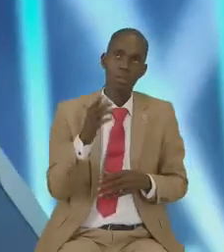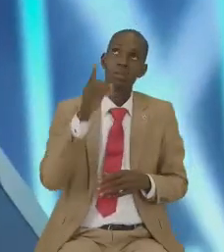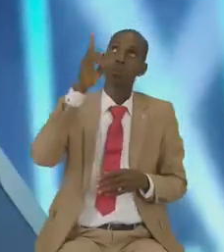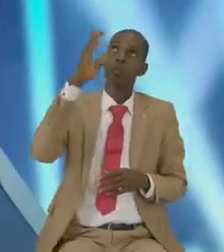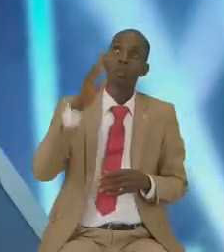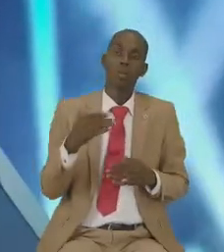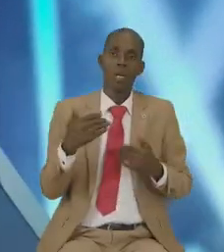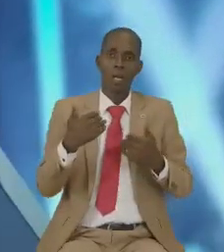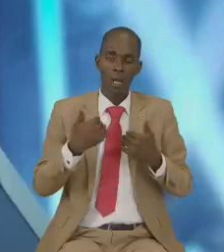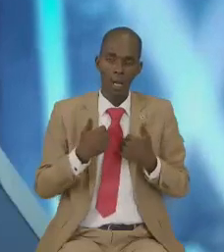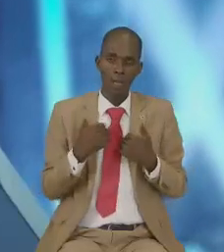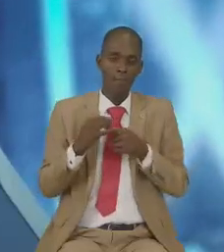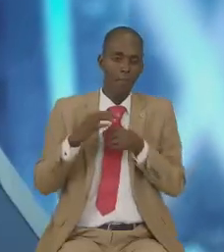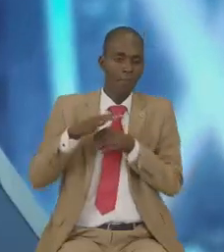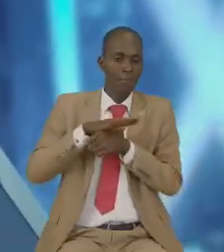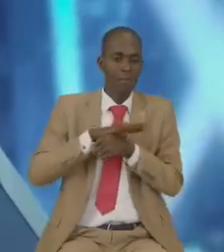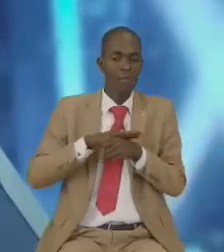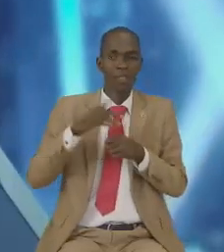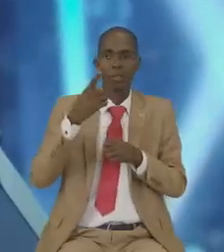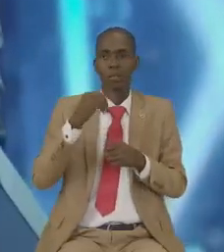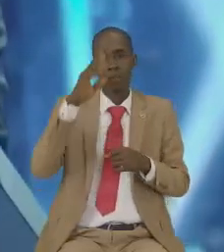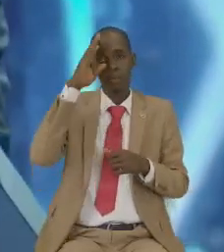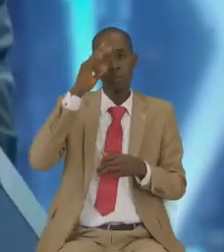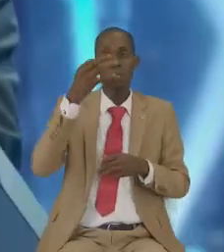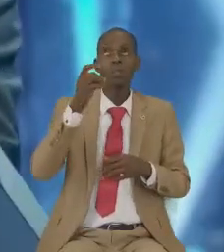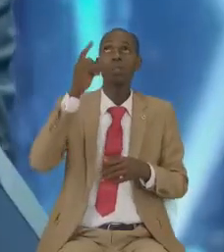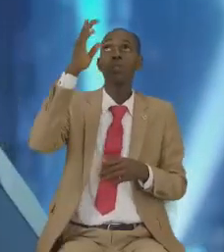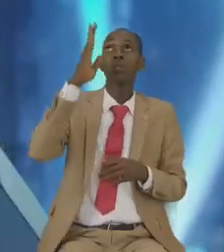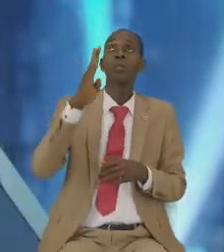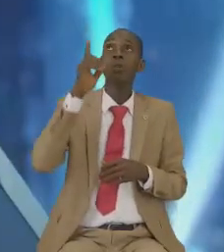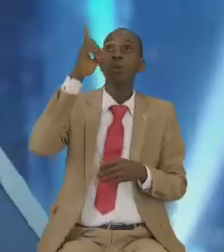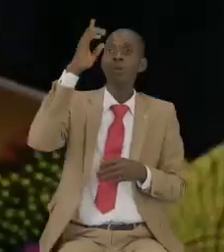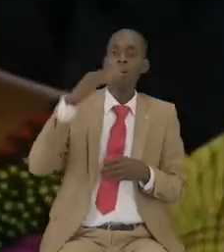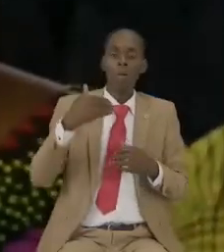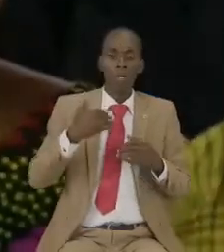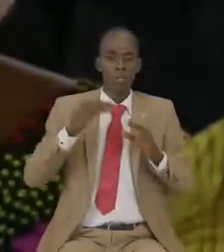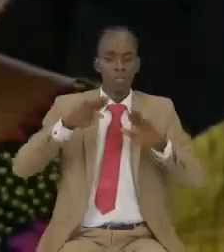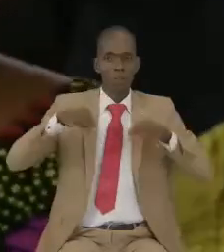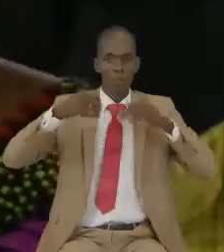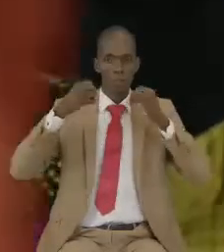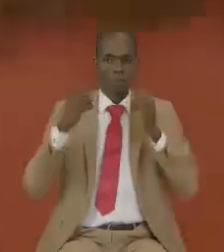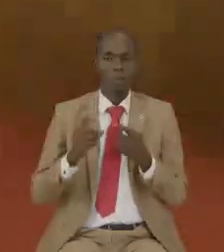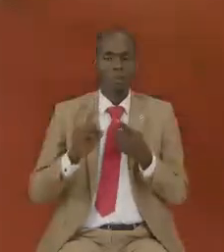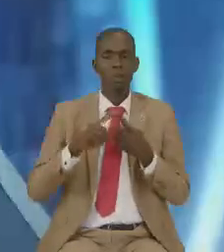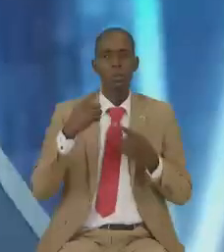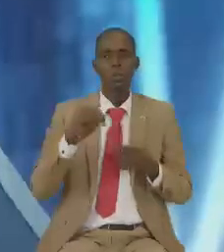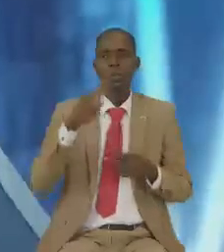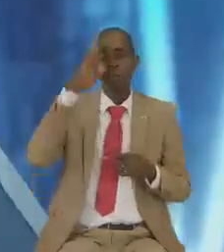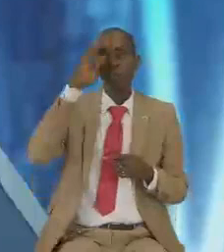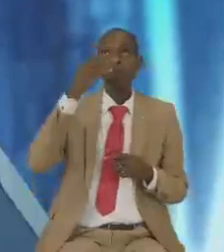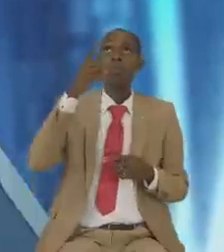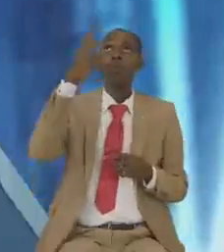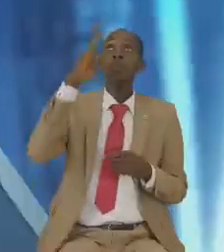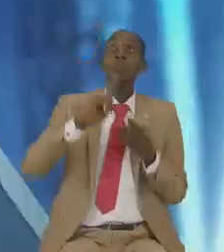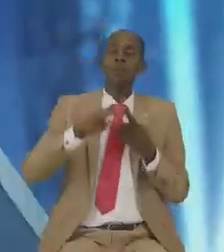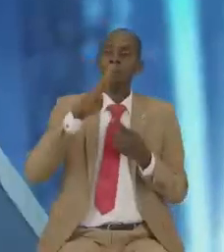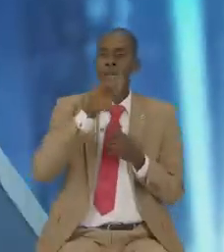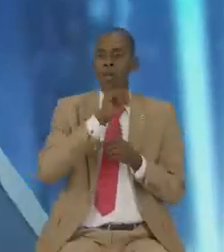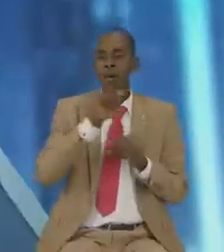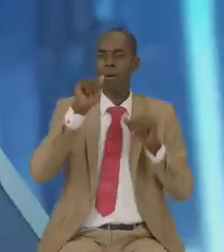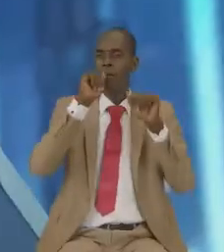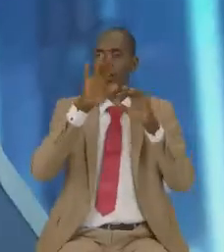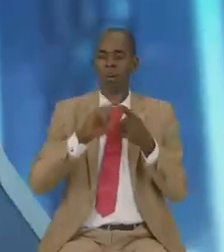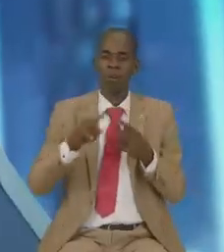of God. God has empowered the man of God to be a blessing to you. And he has assured